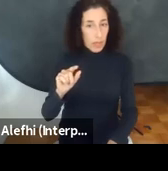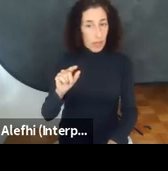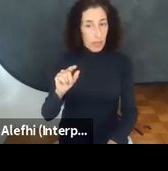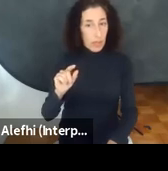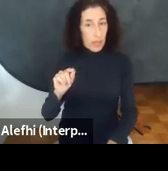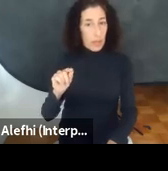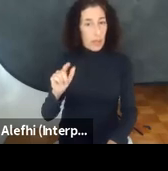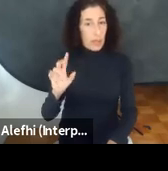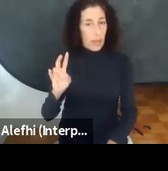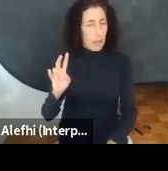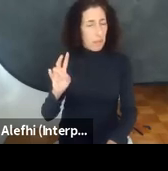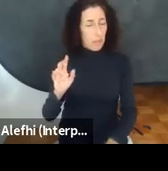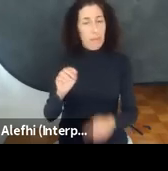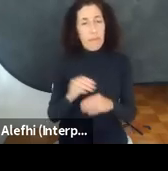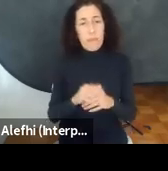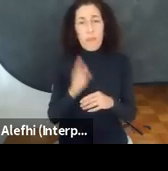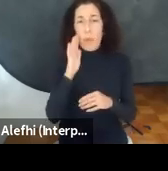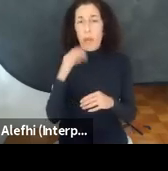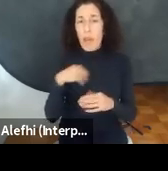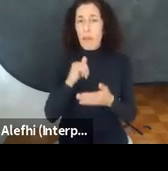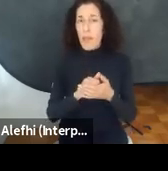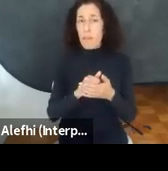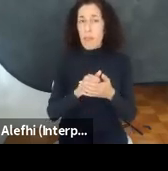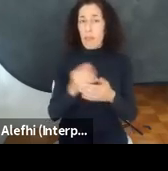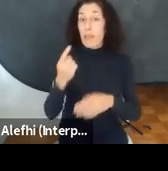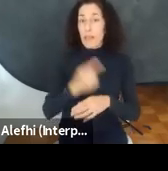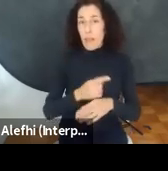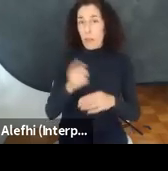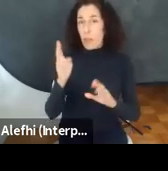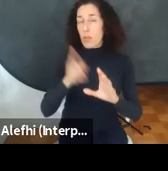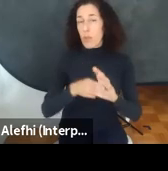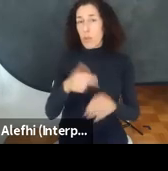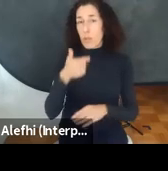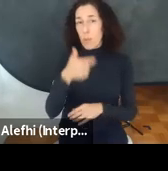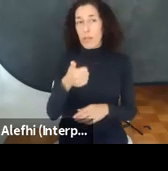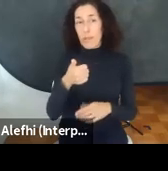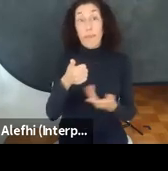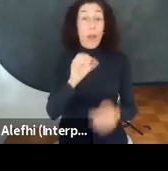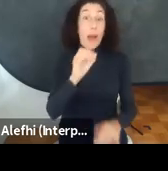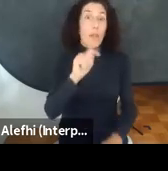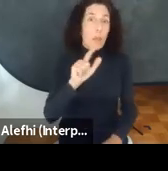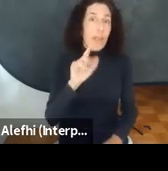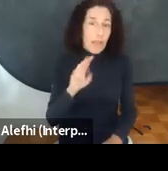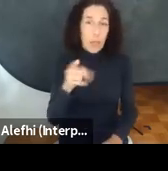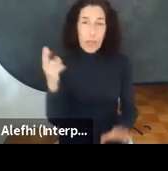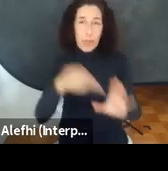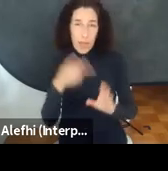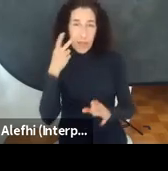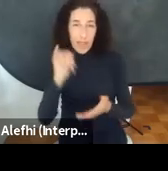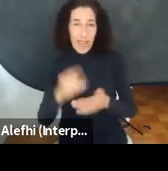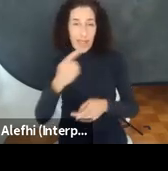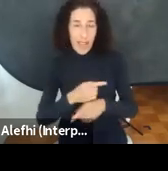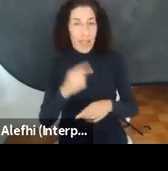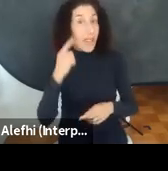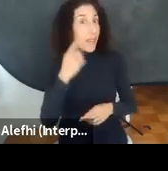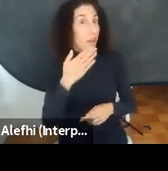able to come on to that day to watch it if you're interested, if you have time. Sounds good. Okay. Sounds good. Well, thank you guys both.